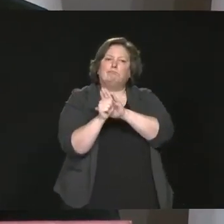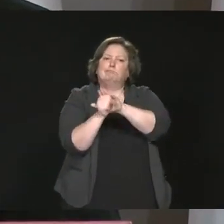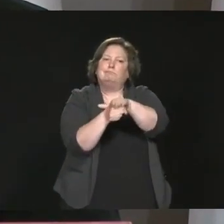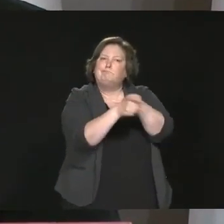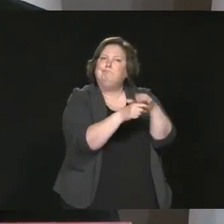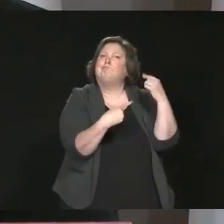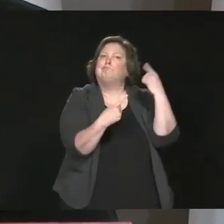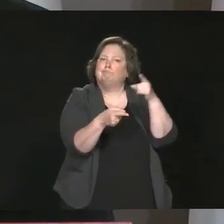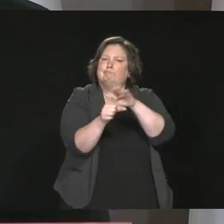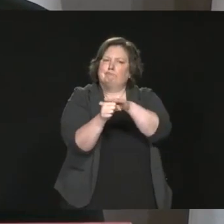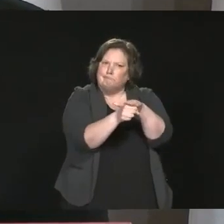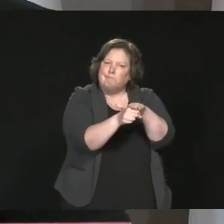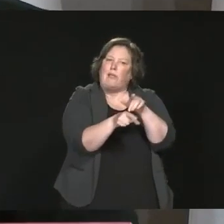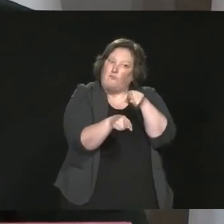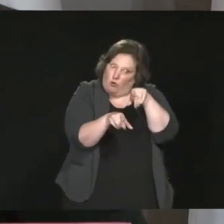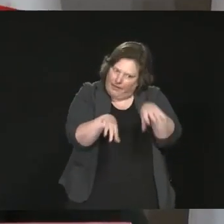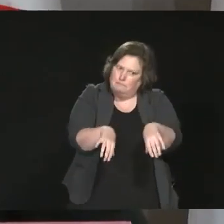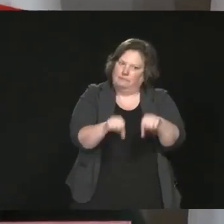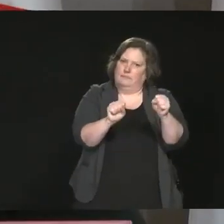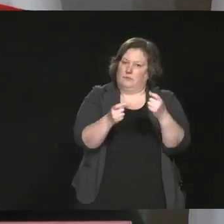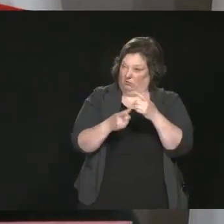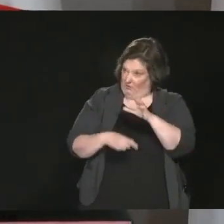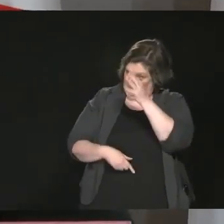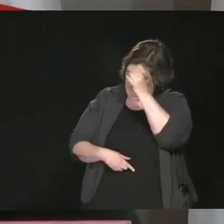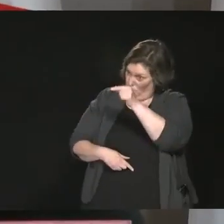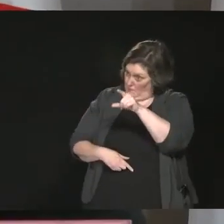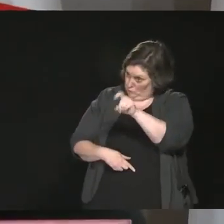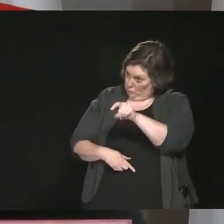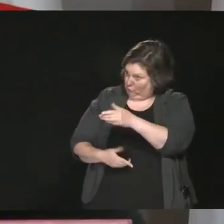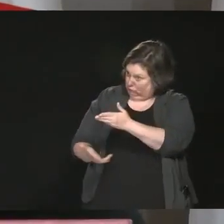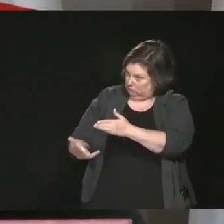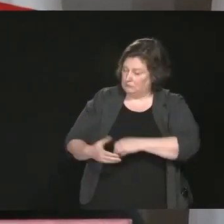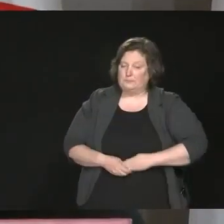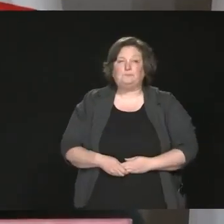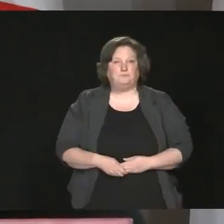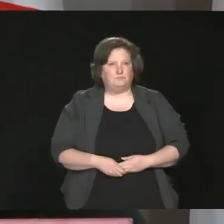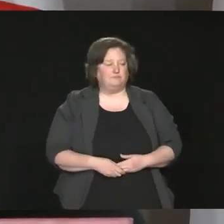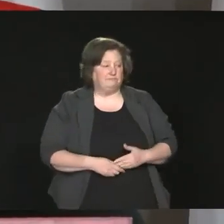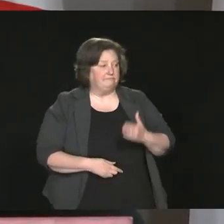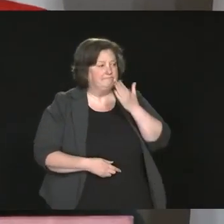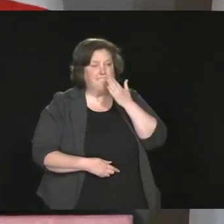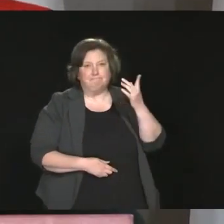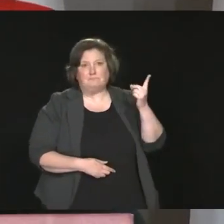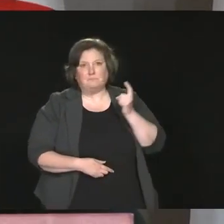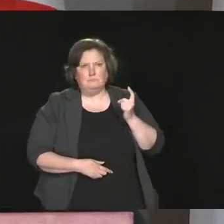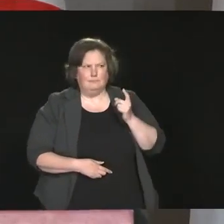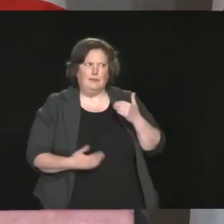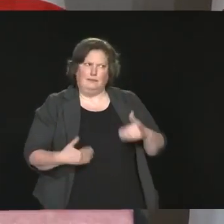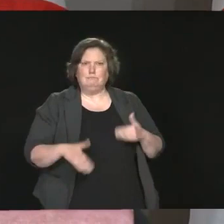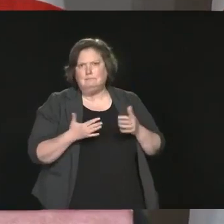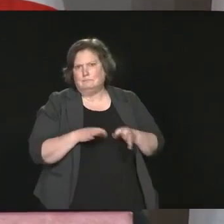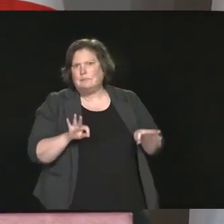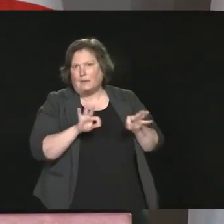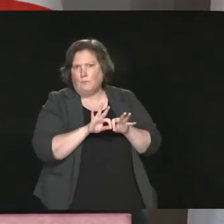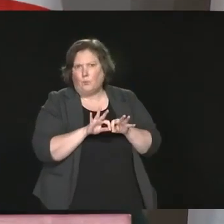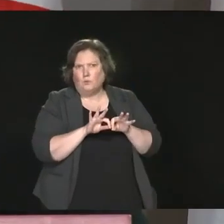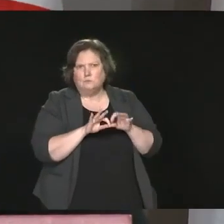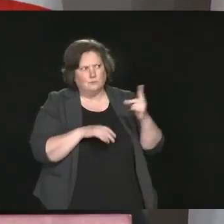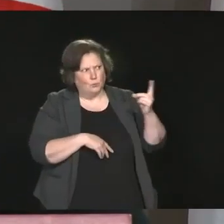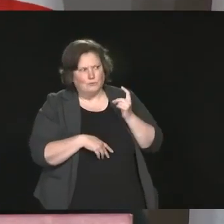should implement? Yeah, thank you very much. And these are important questions and important discussions that are taking place right across